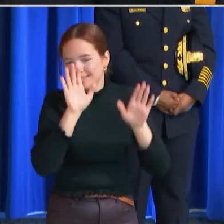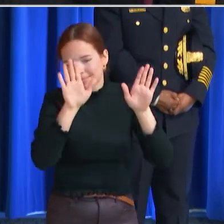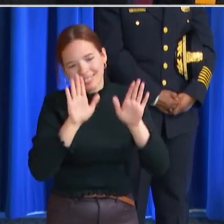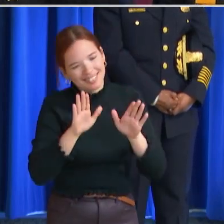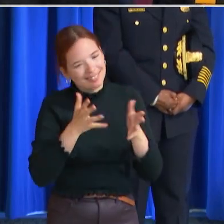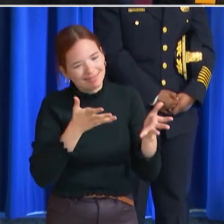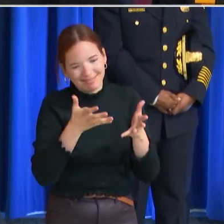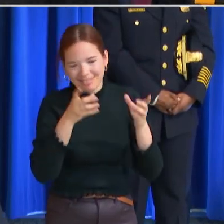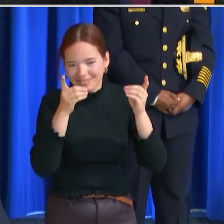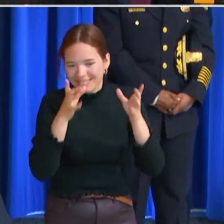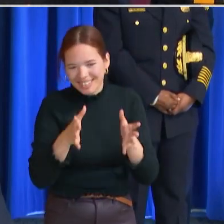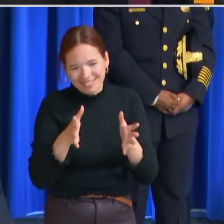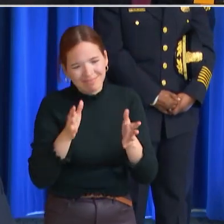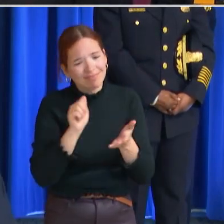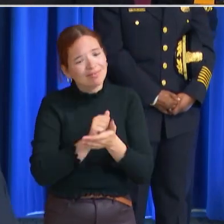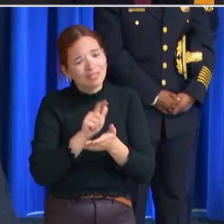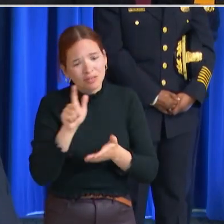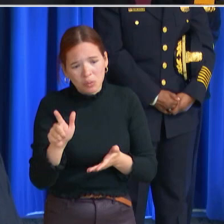say. But